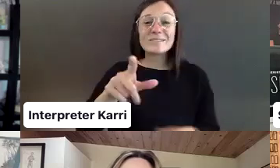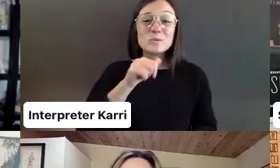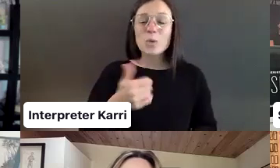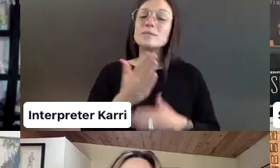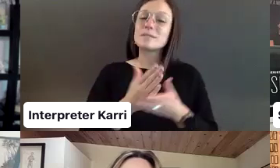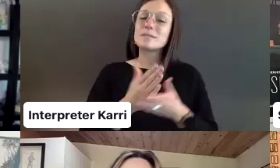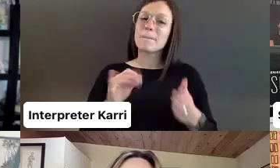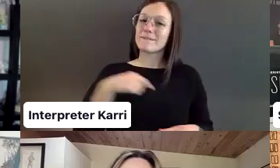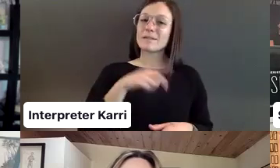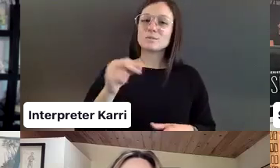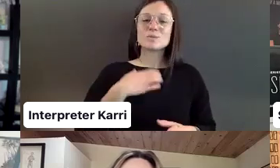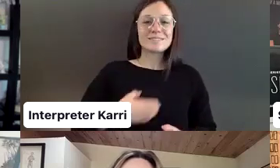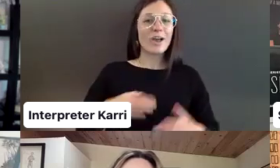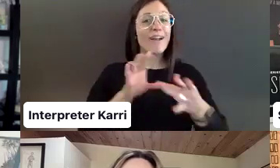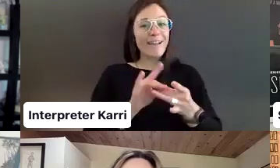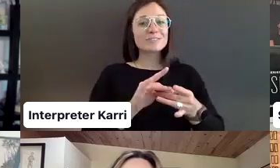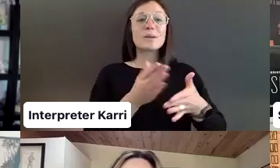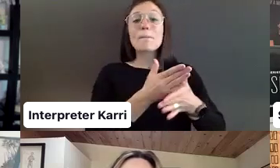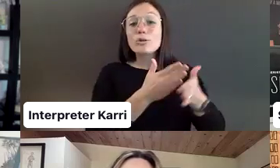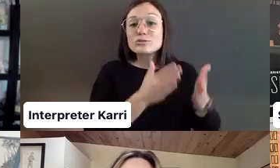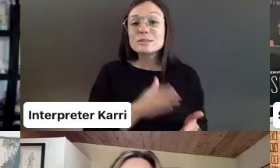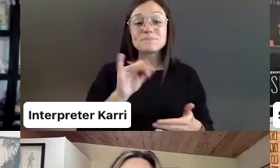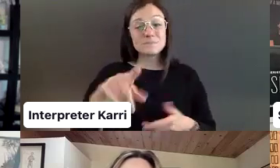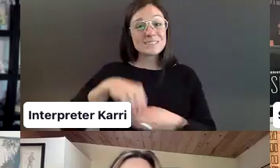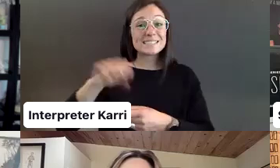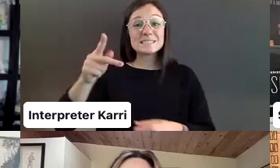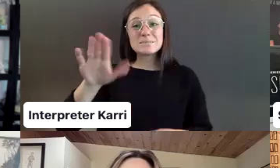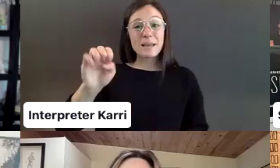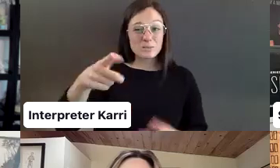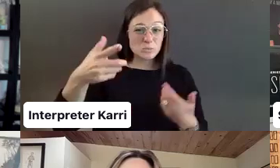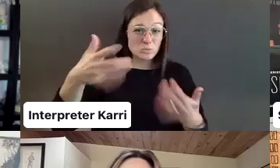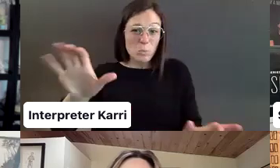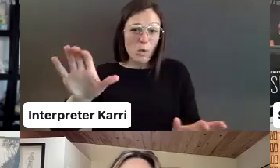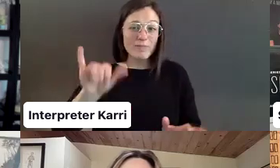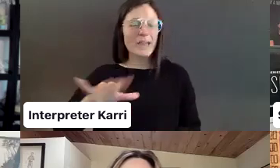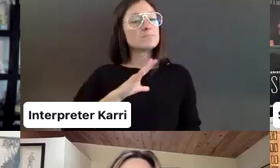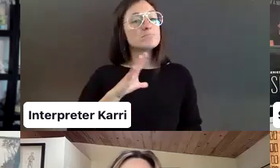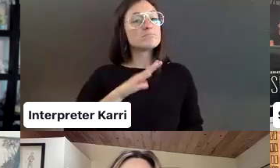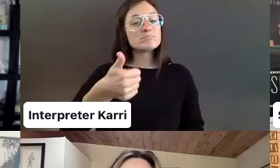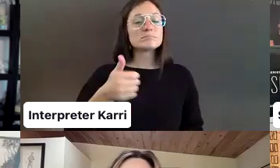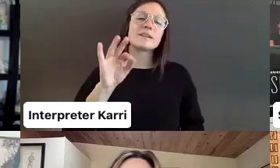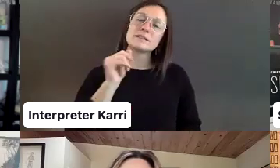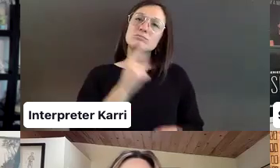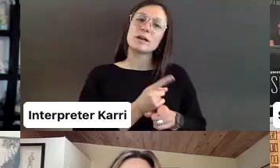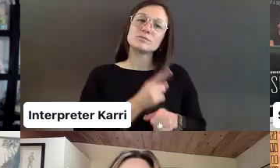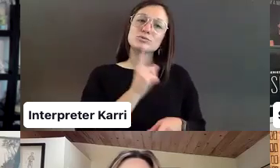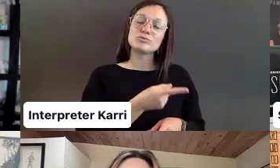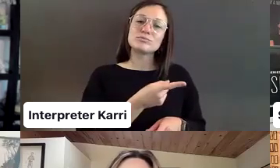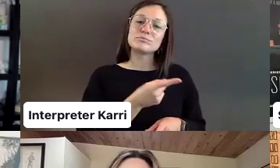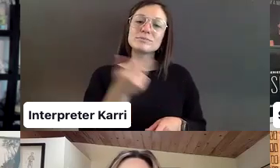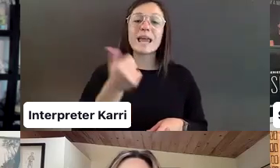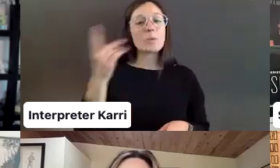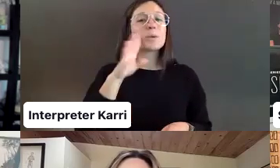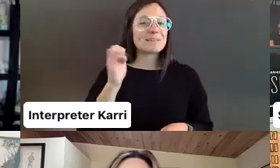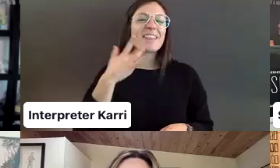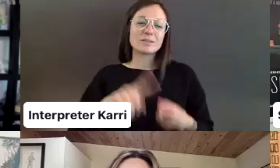connection and partnership. And so if you're in a space where you don't, then that's great. True. I mean, But anybody would be lucky to